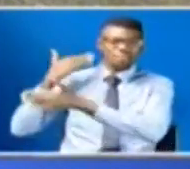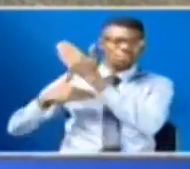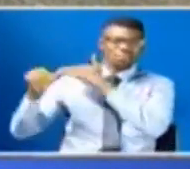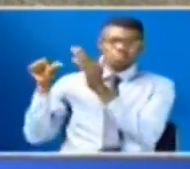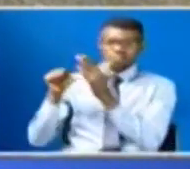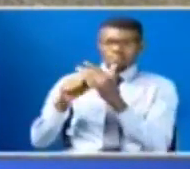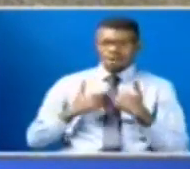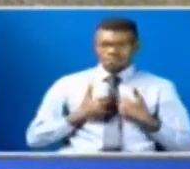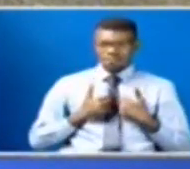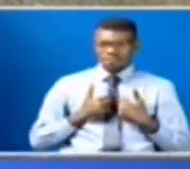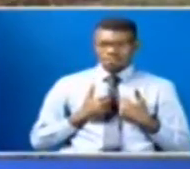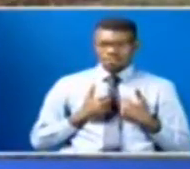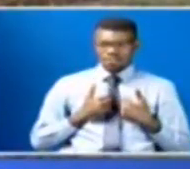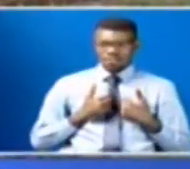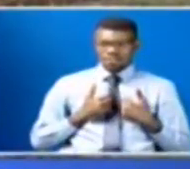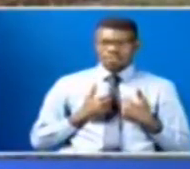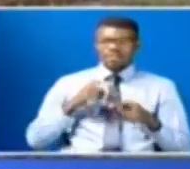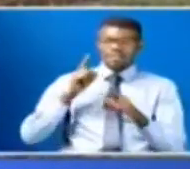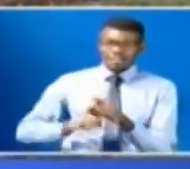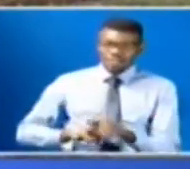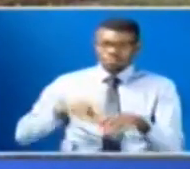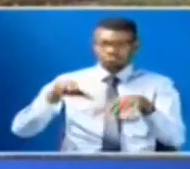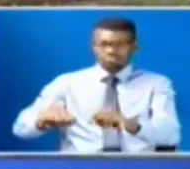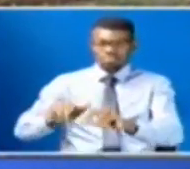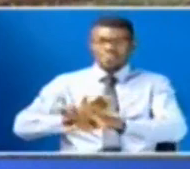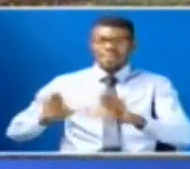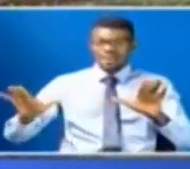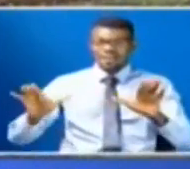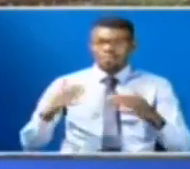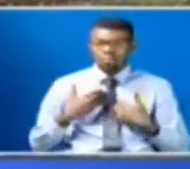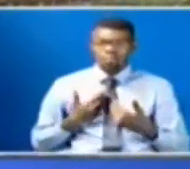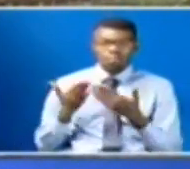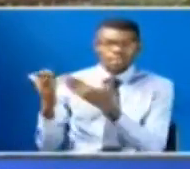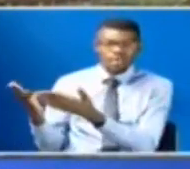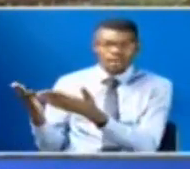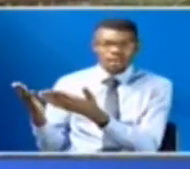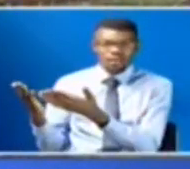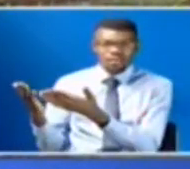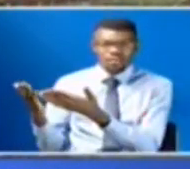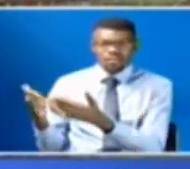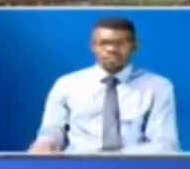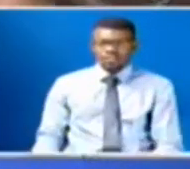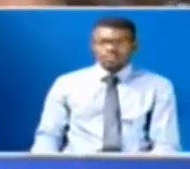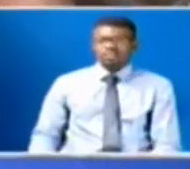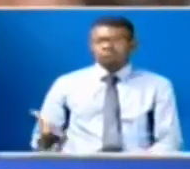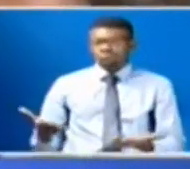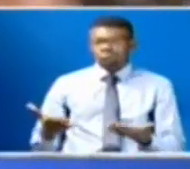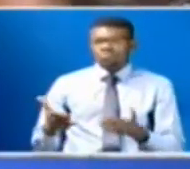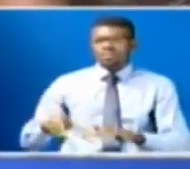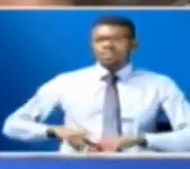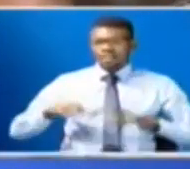injustices meted upon their ancestors during the acquisition of the land where locals were herded into concentration camps. One document